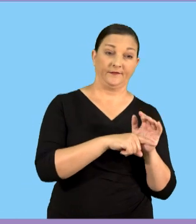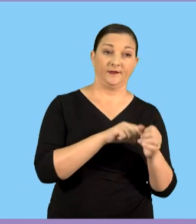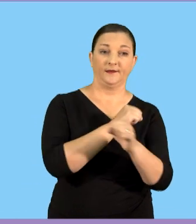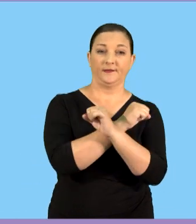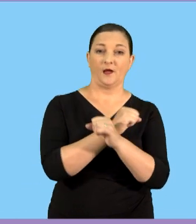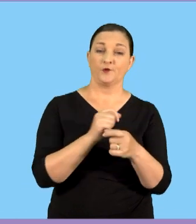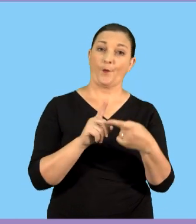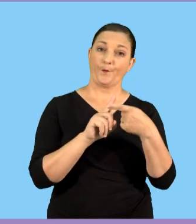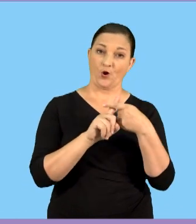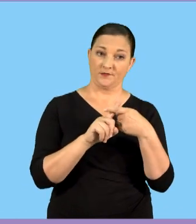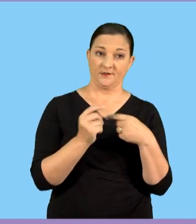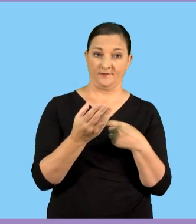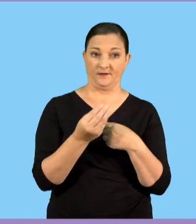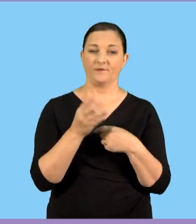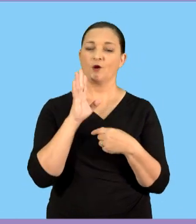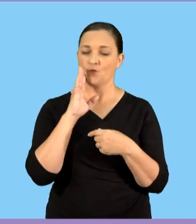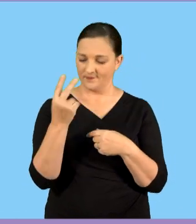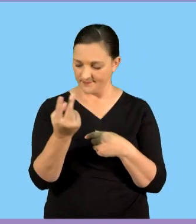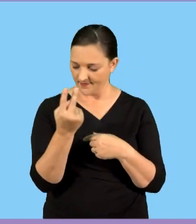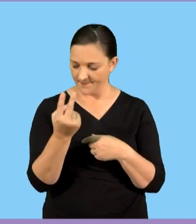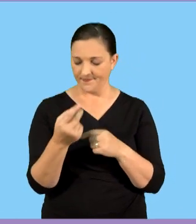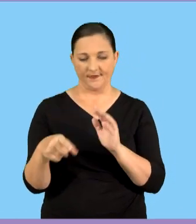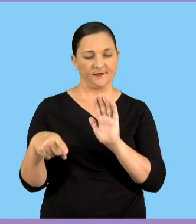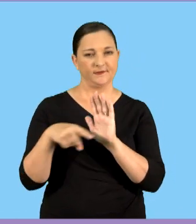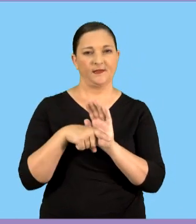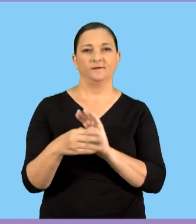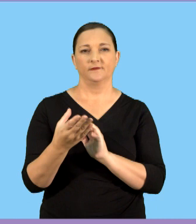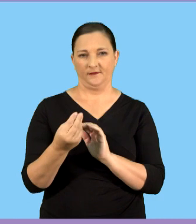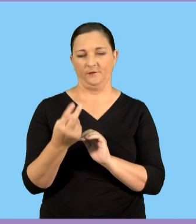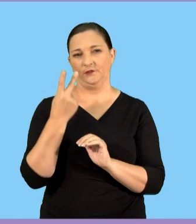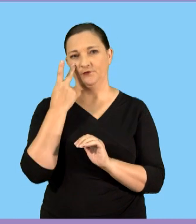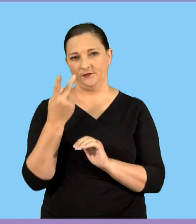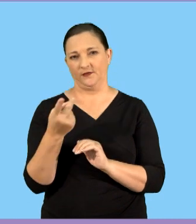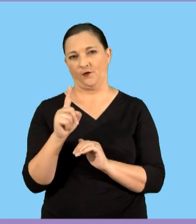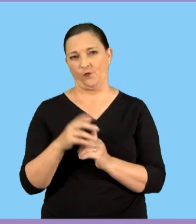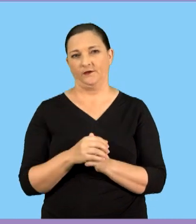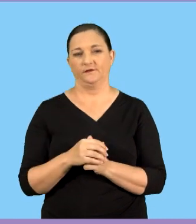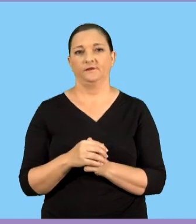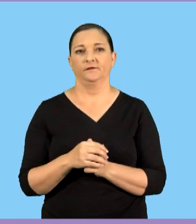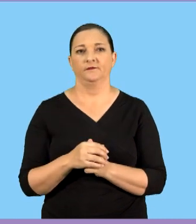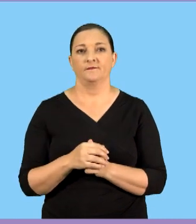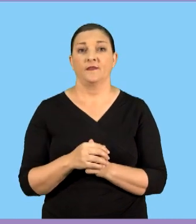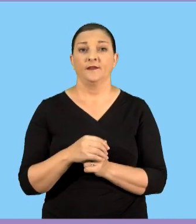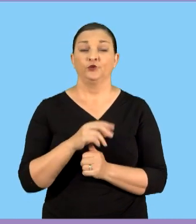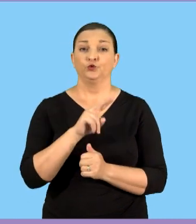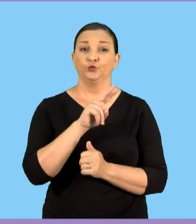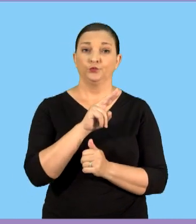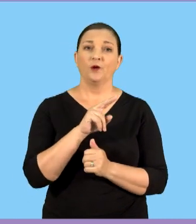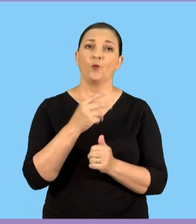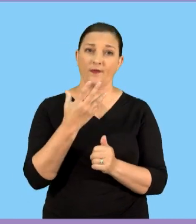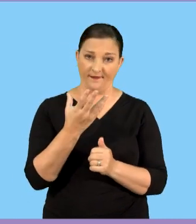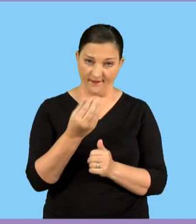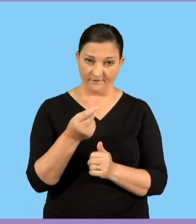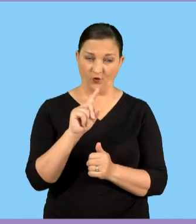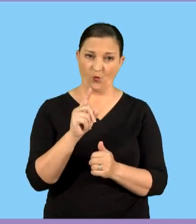a positive number is also a negative number. Let's look at some examples. So looking at the table there,